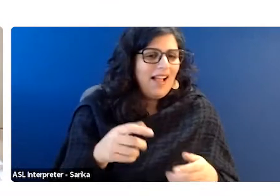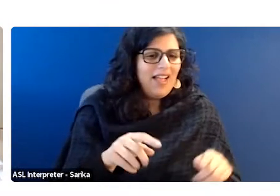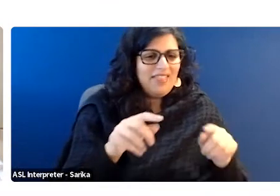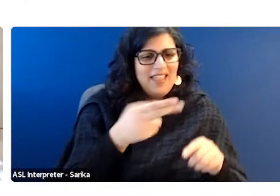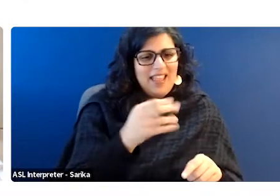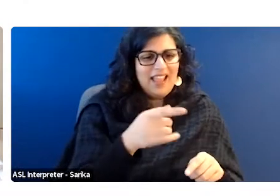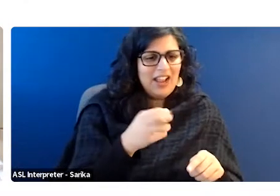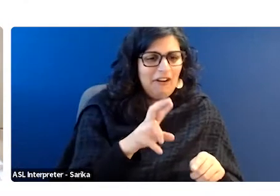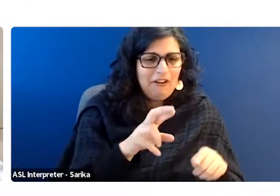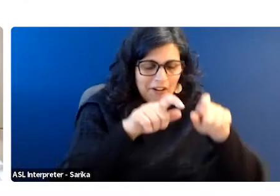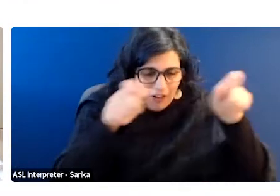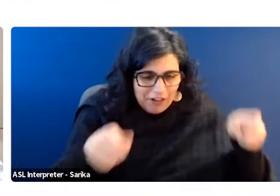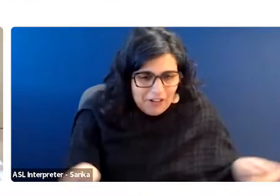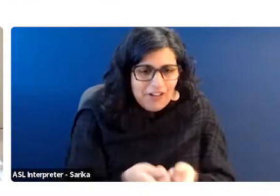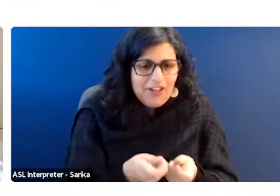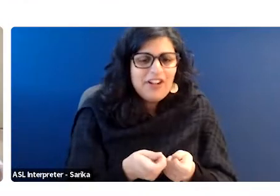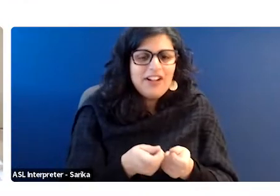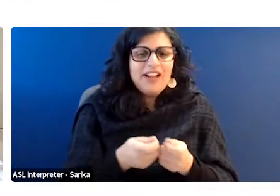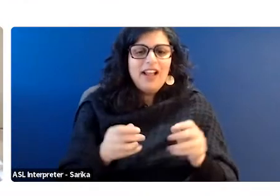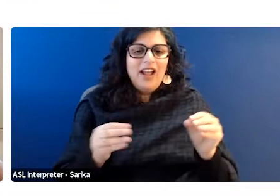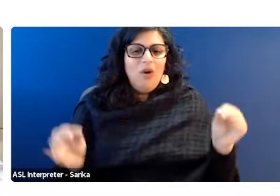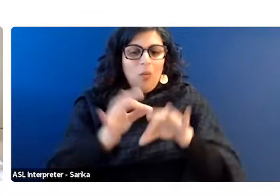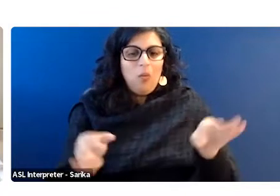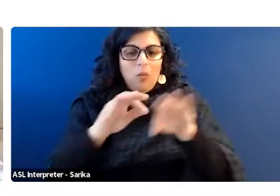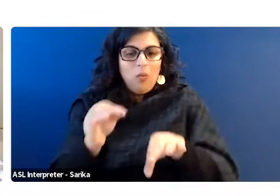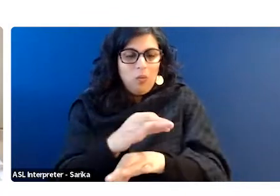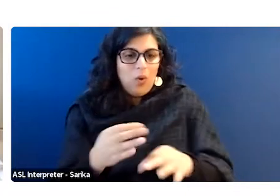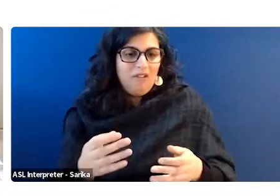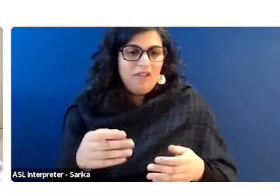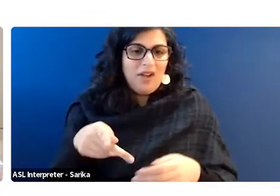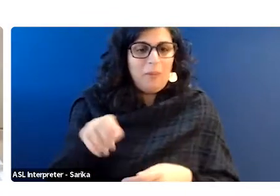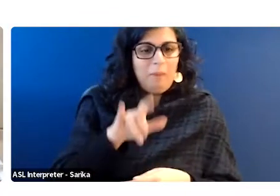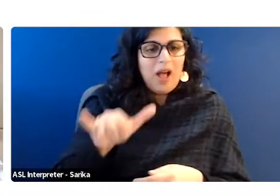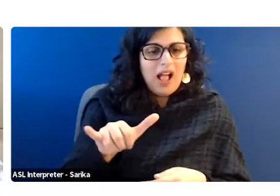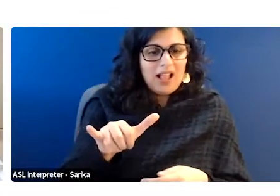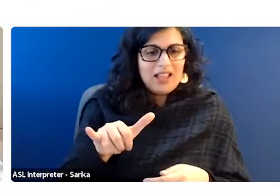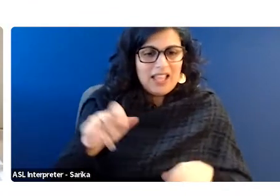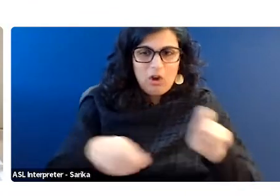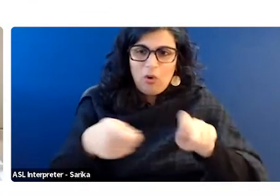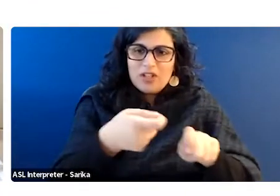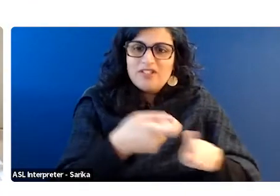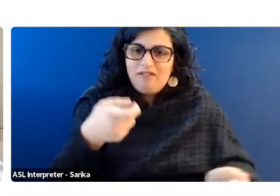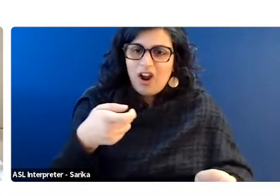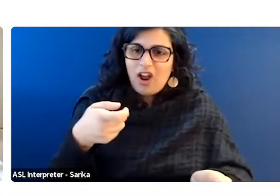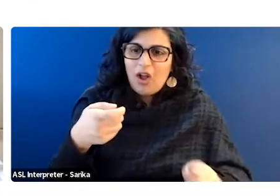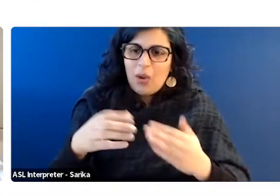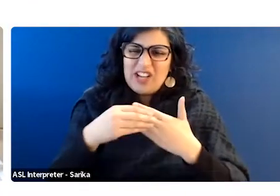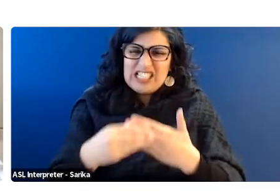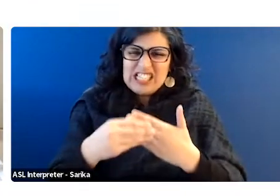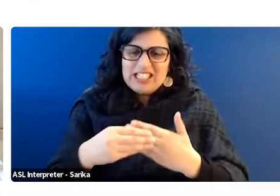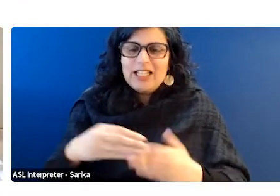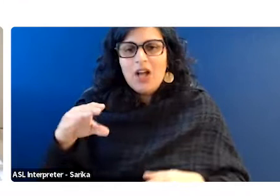and like woven polycords from packaging cardboard boxes and like some other